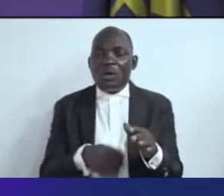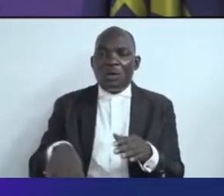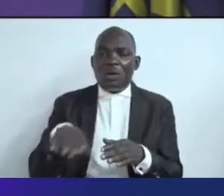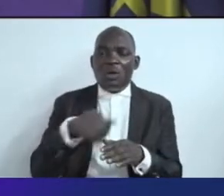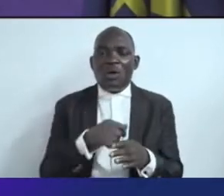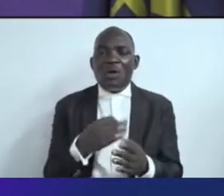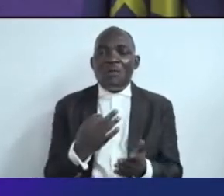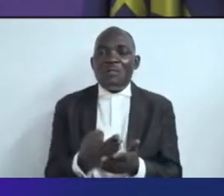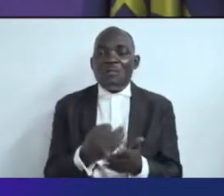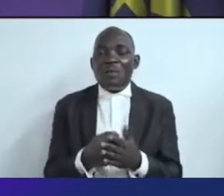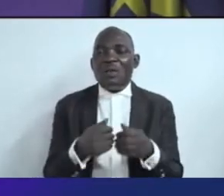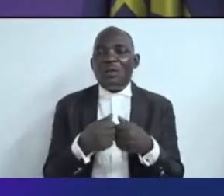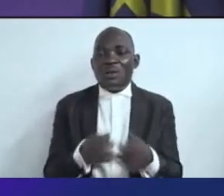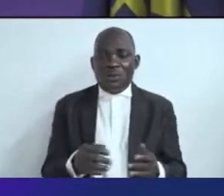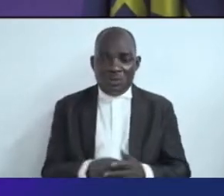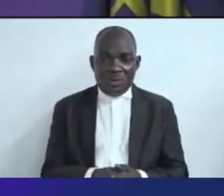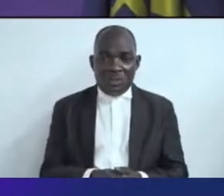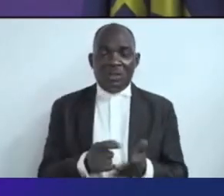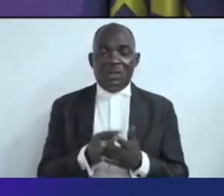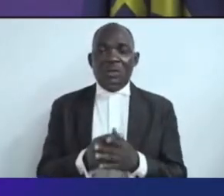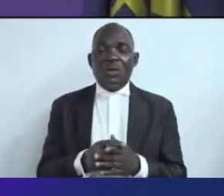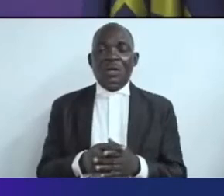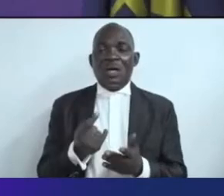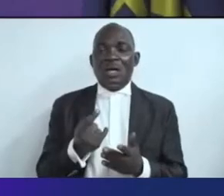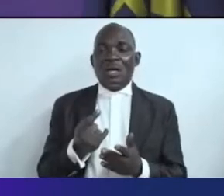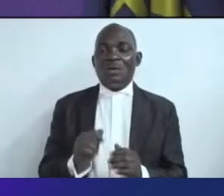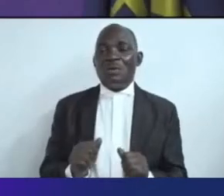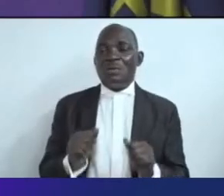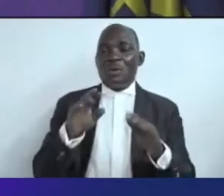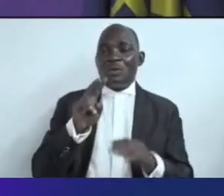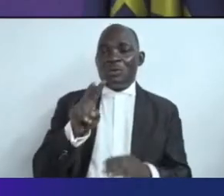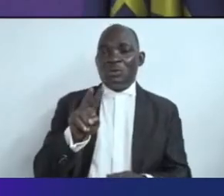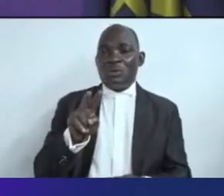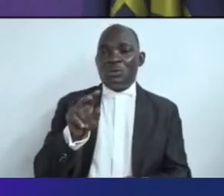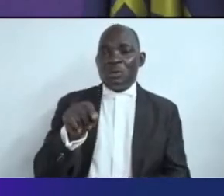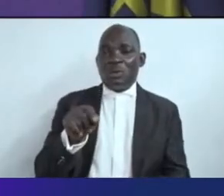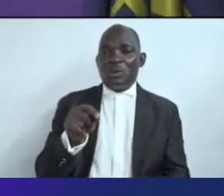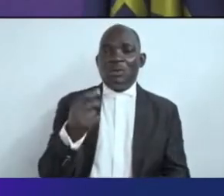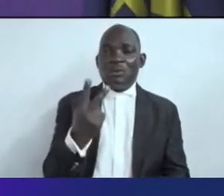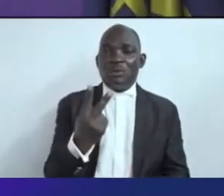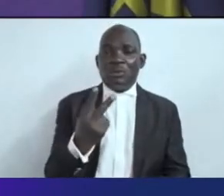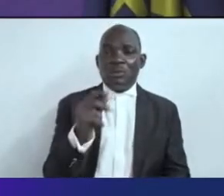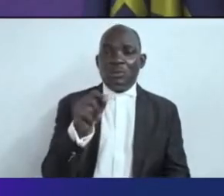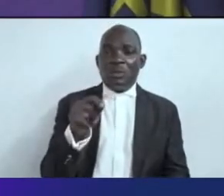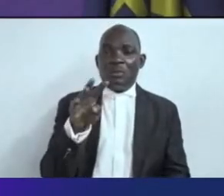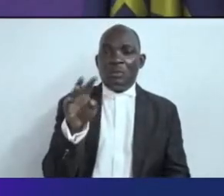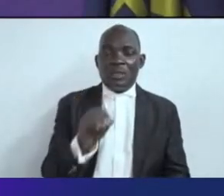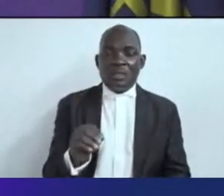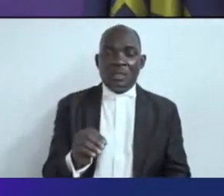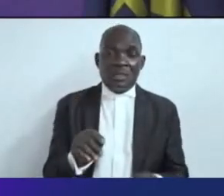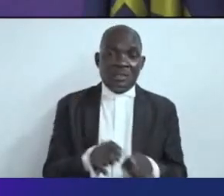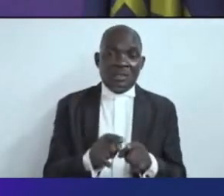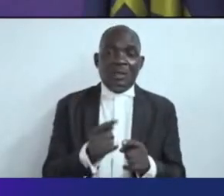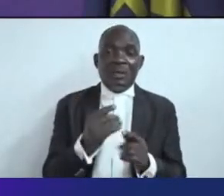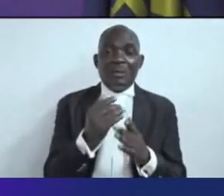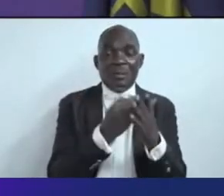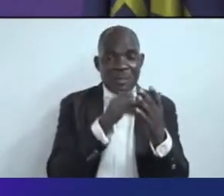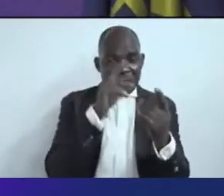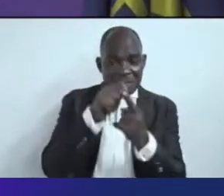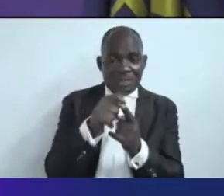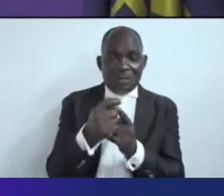fiscal deficit on commitment basis of 2.4% of GDP against the budget target